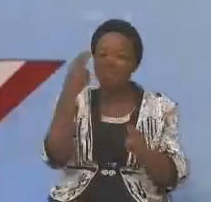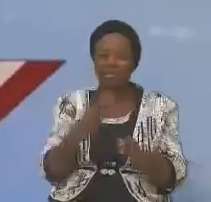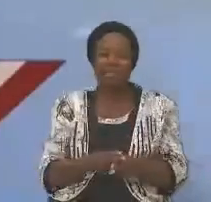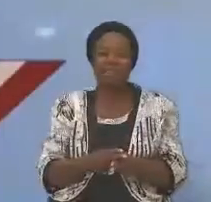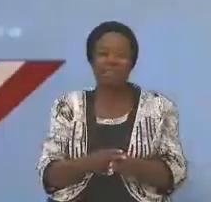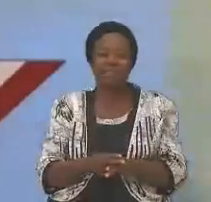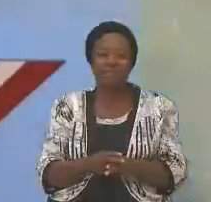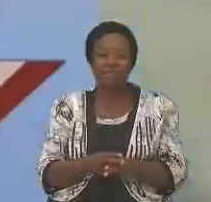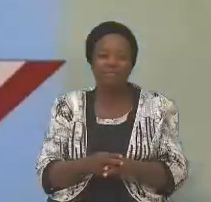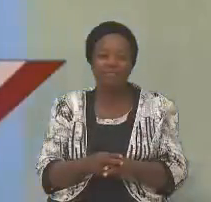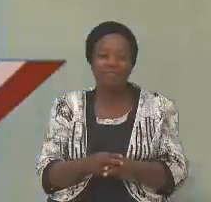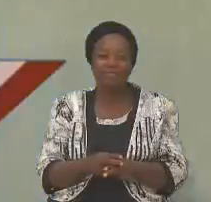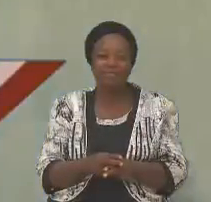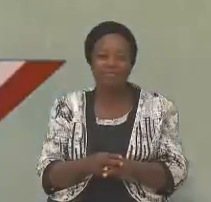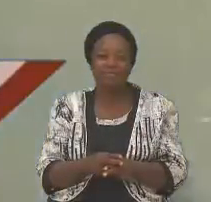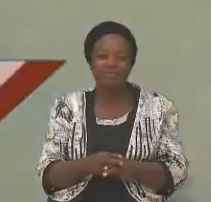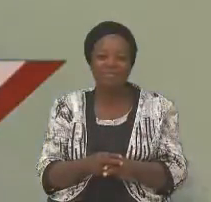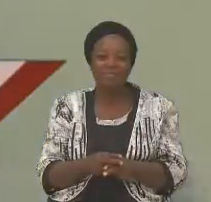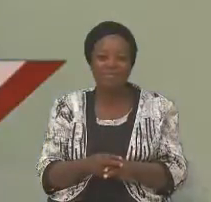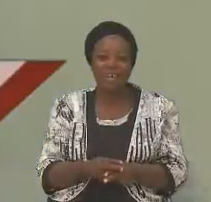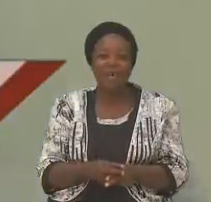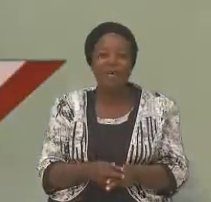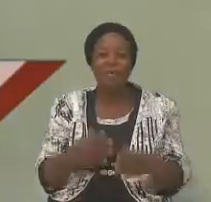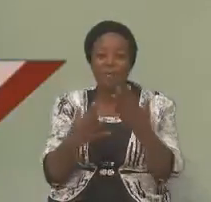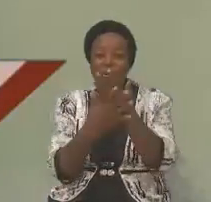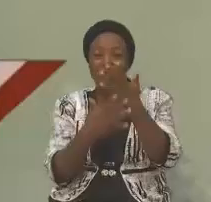Colds will not kill you.